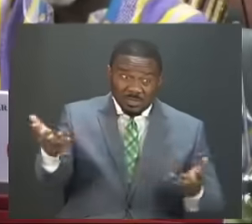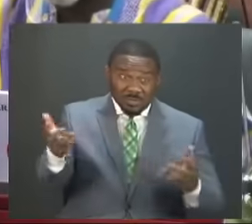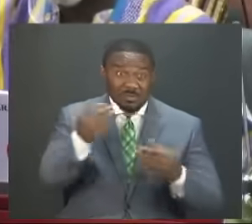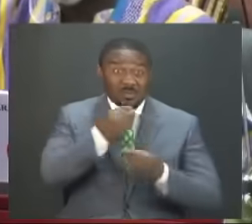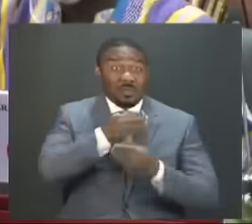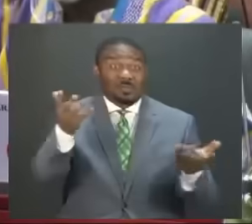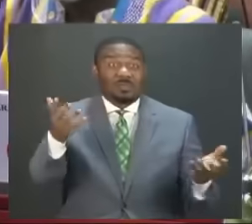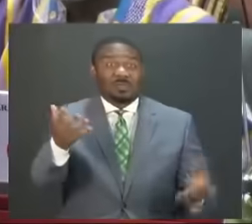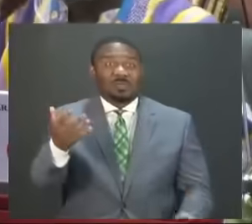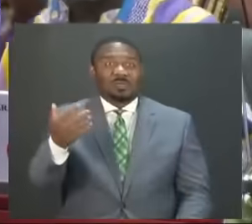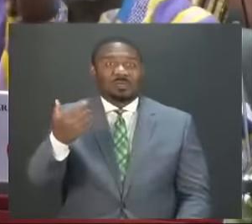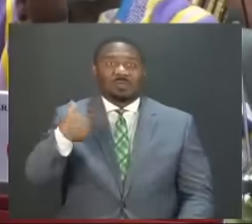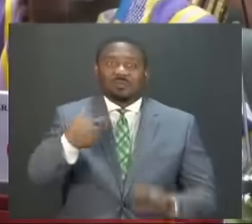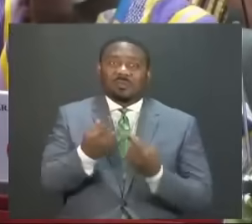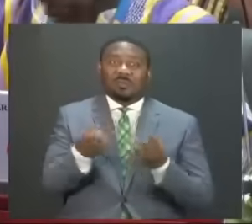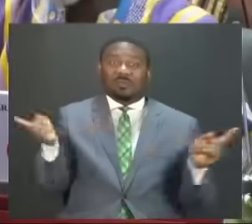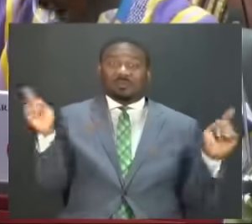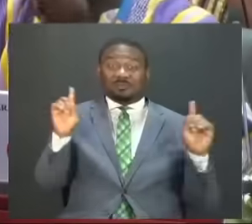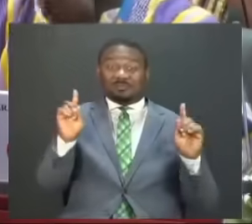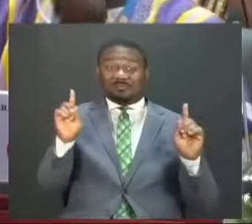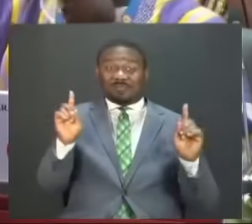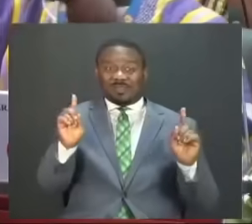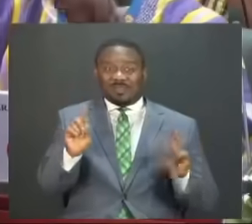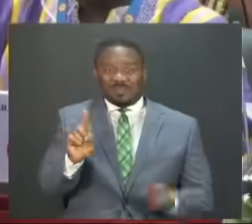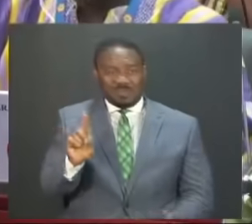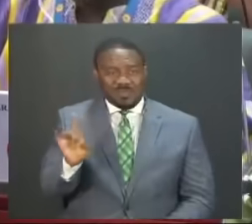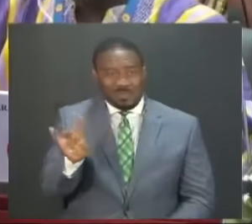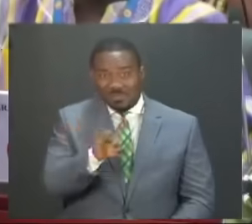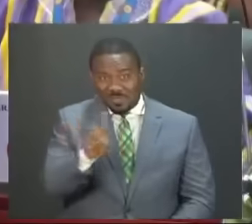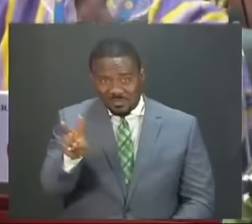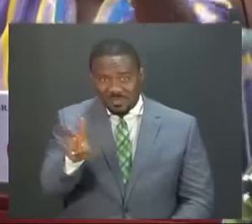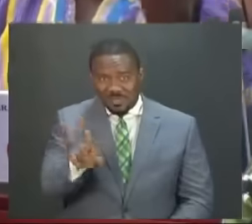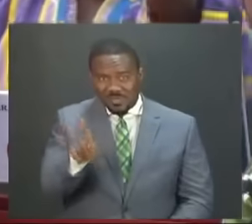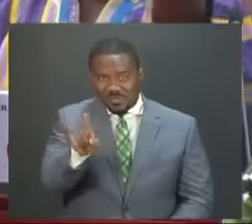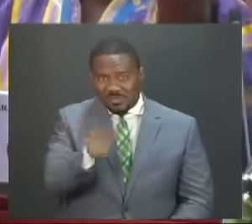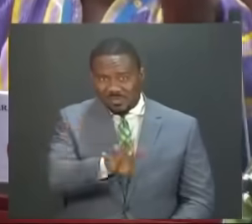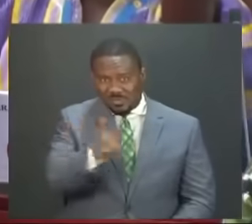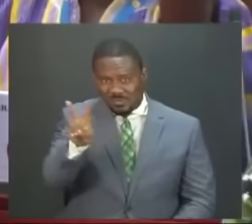that the majority members were 82. We are